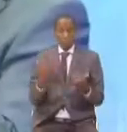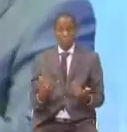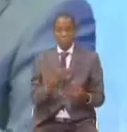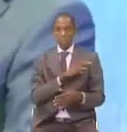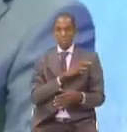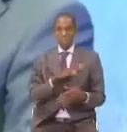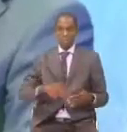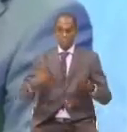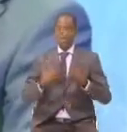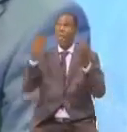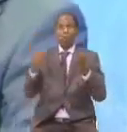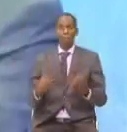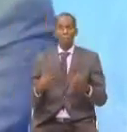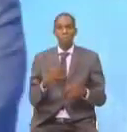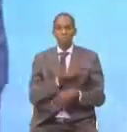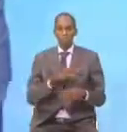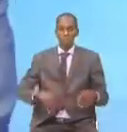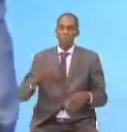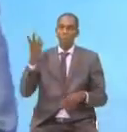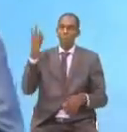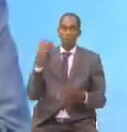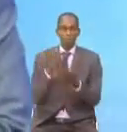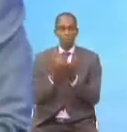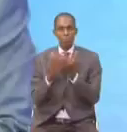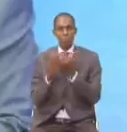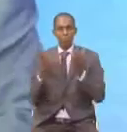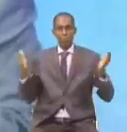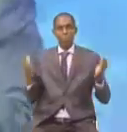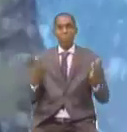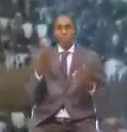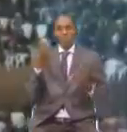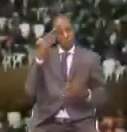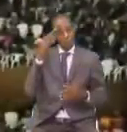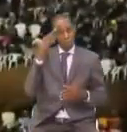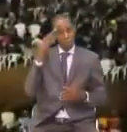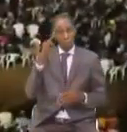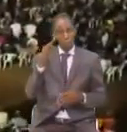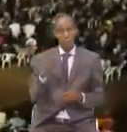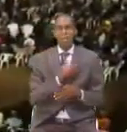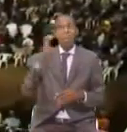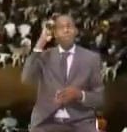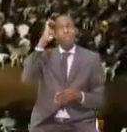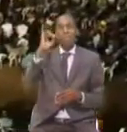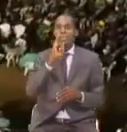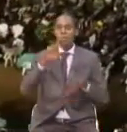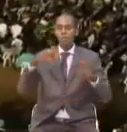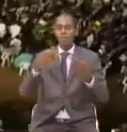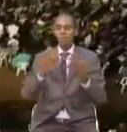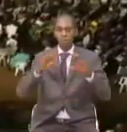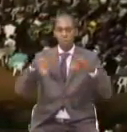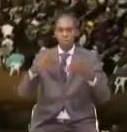come, and Christ was crucified, and he was crucified for you, and he's going to give you free of charge